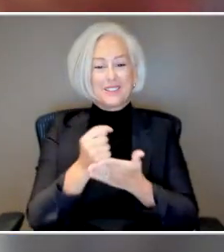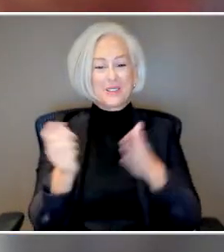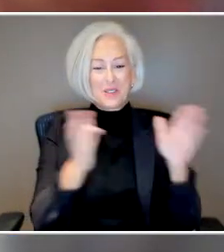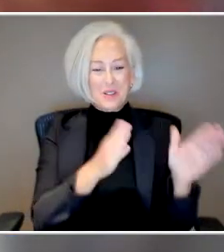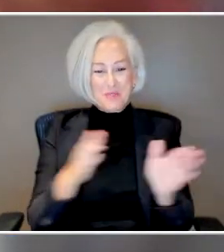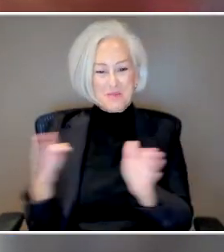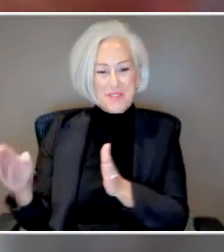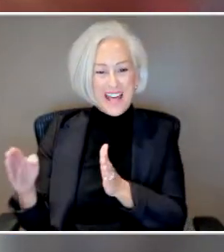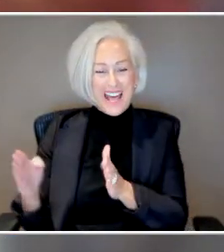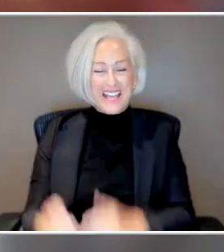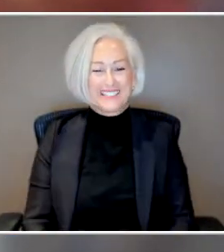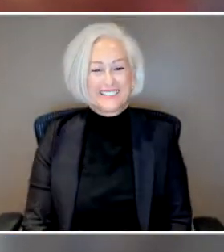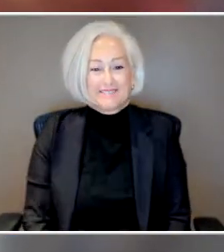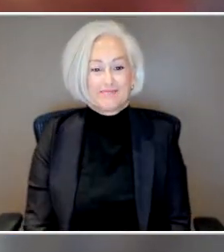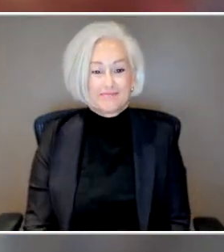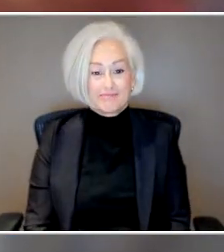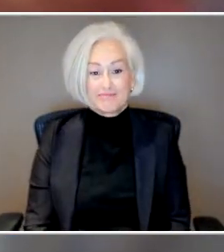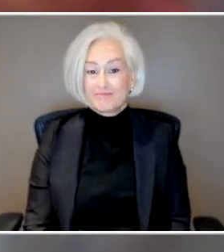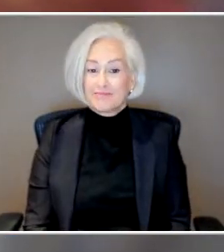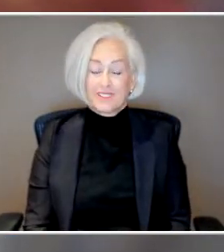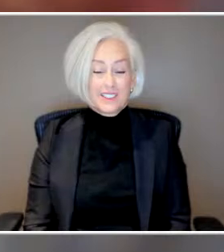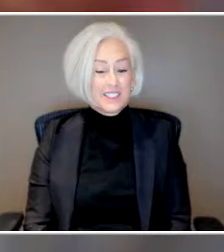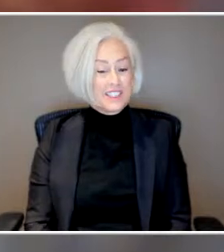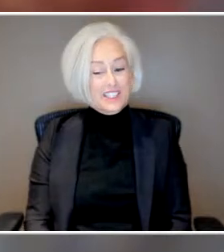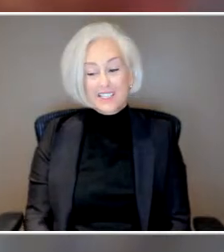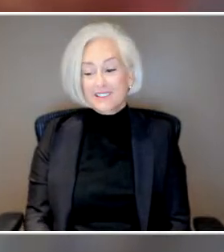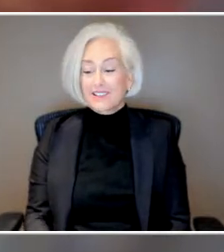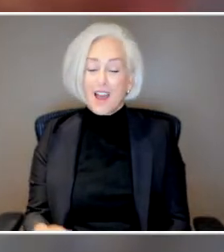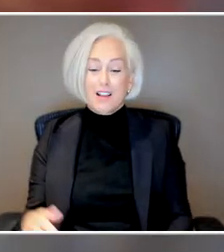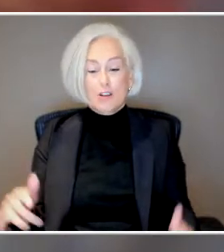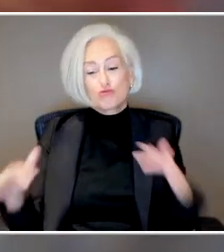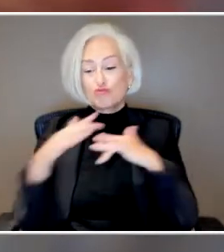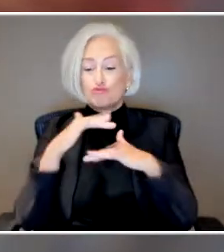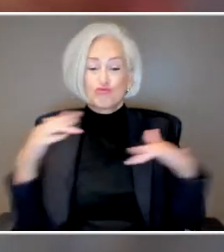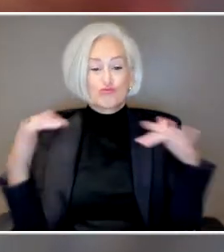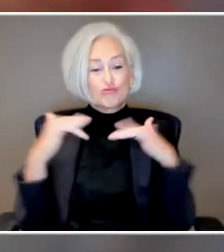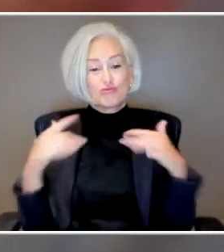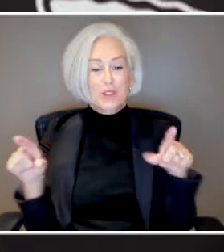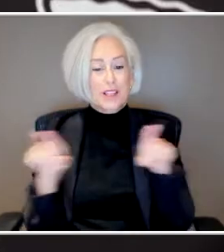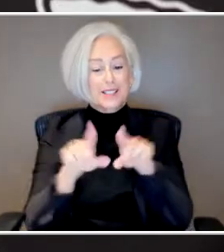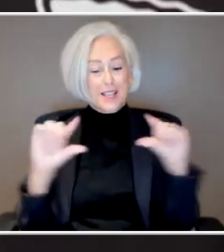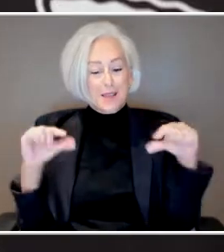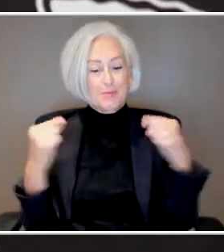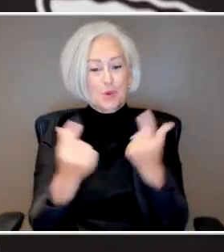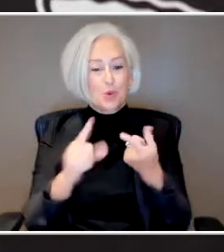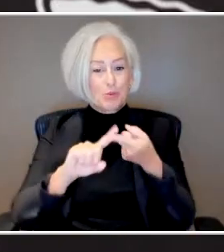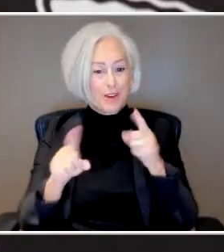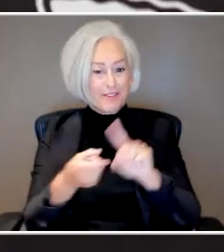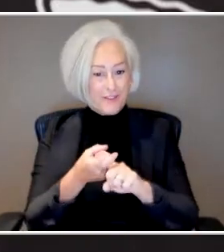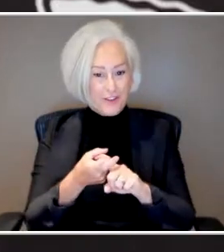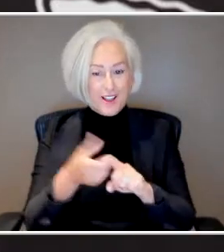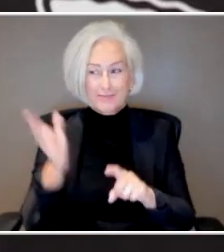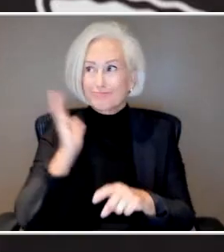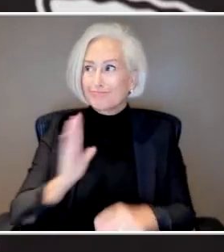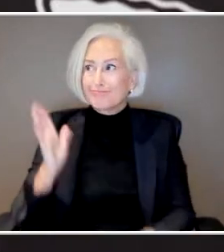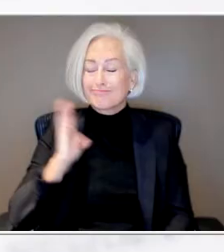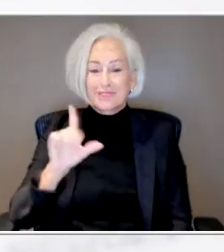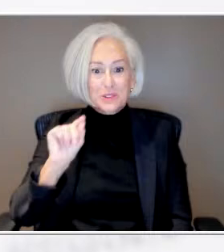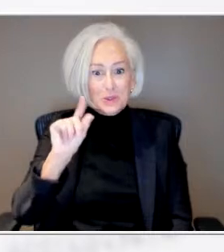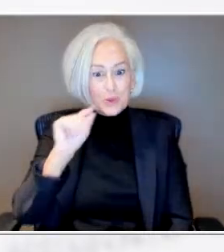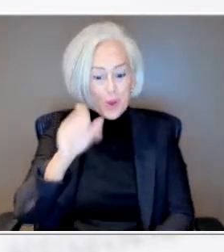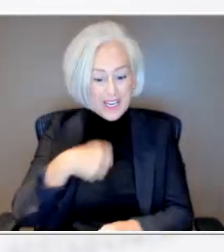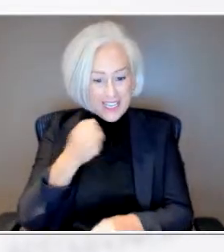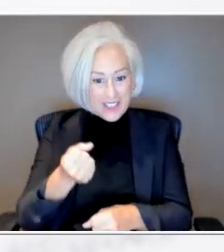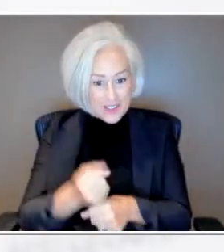We just kind of ran with all the same kids throughout high school. That was 20 years ago. I didn't have her phone number anymore, so I